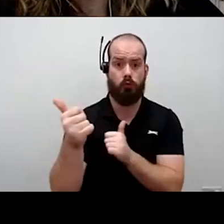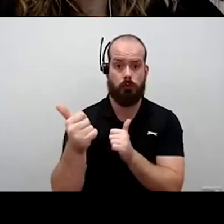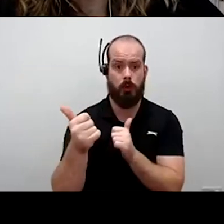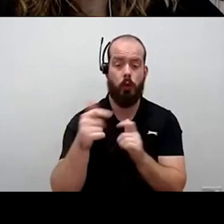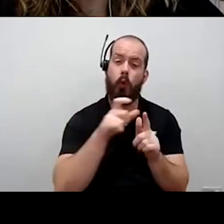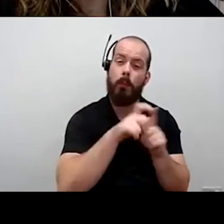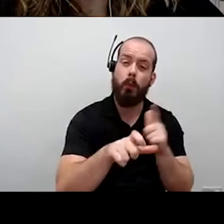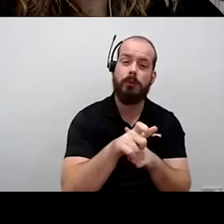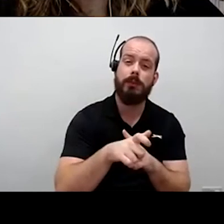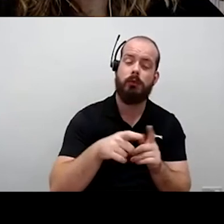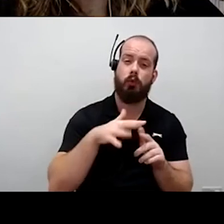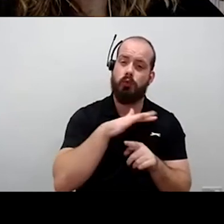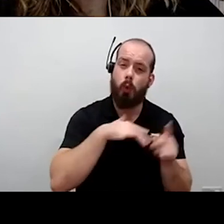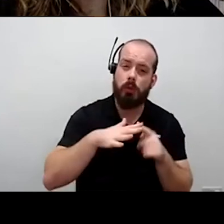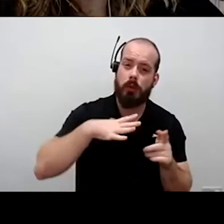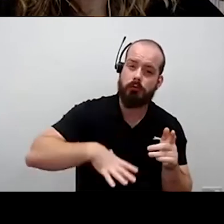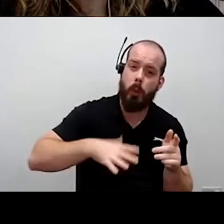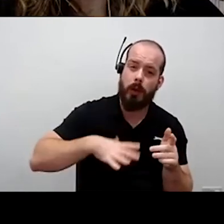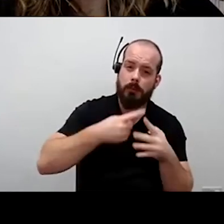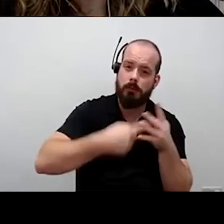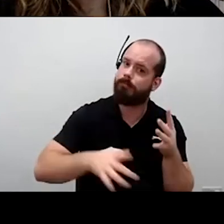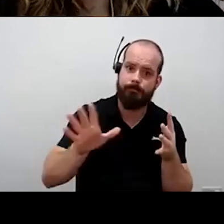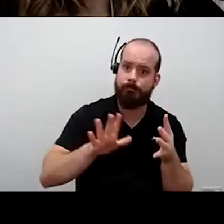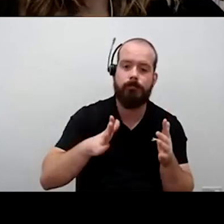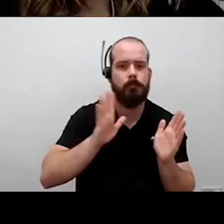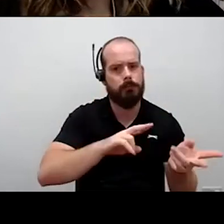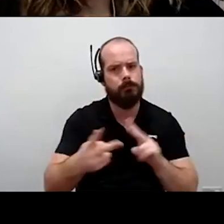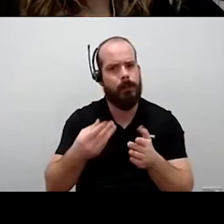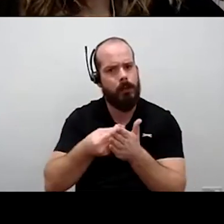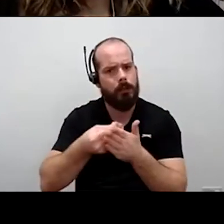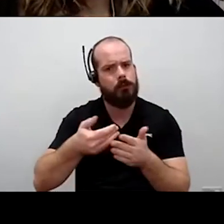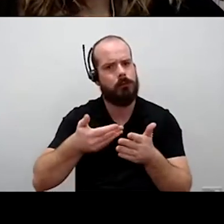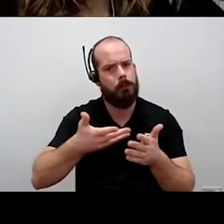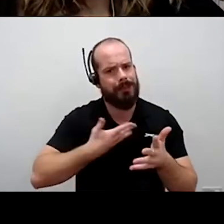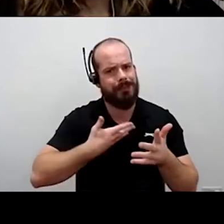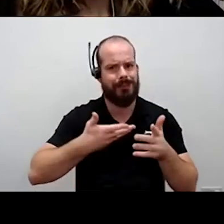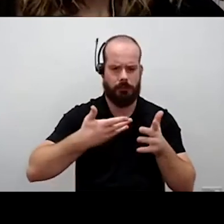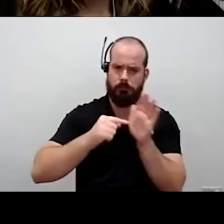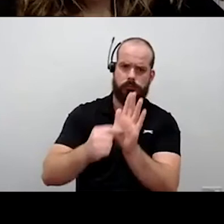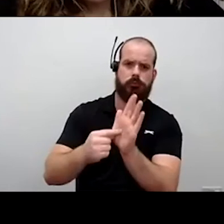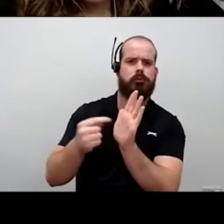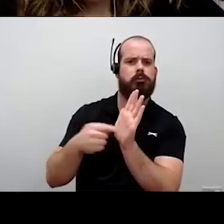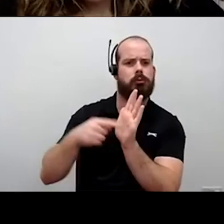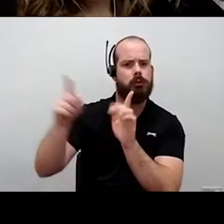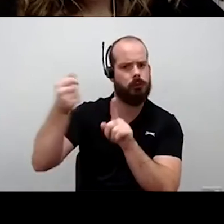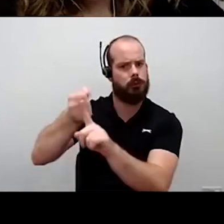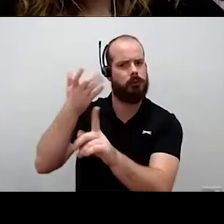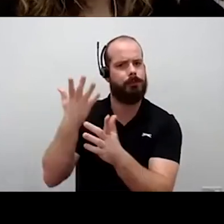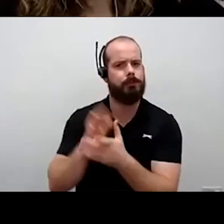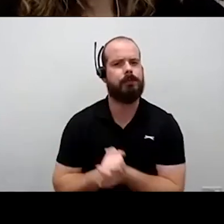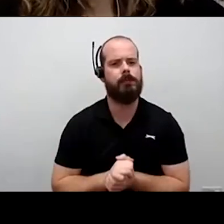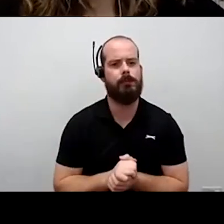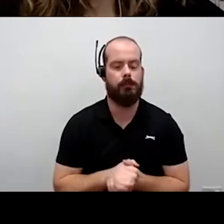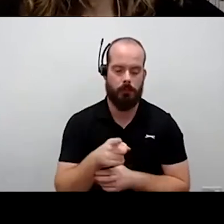by and show by example. And unfortunately, the policy is just that bit behind yet, Alison. That's the issue. Yeah, I still